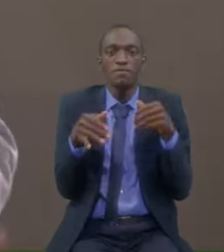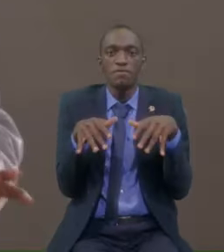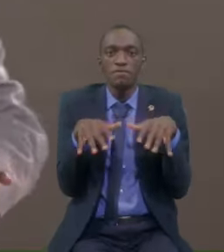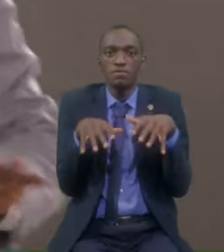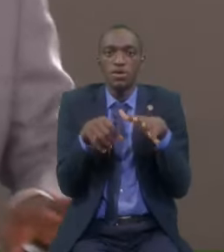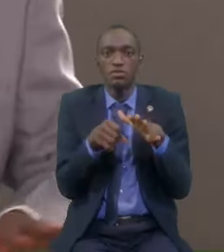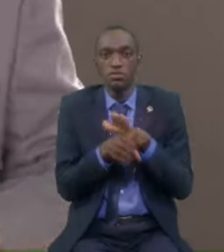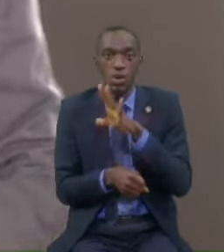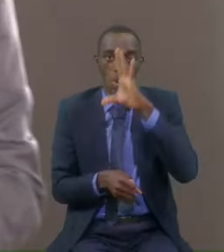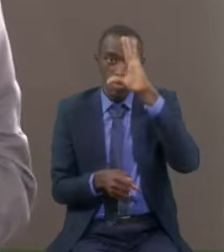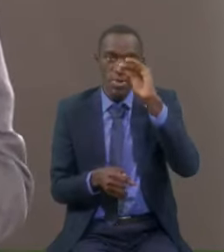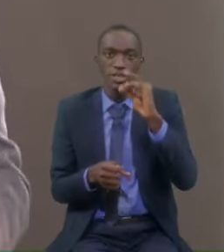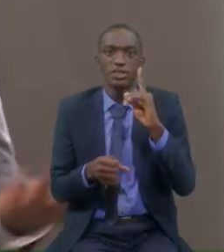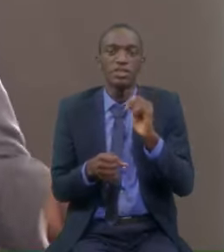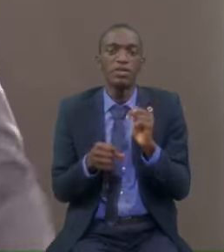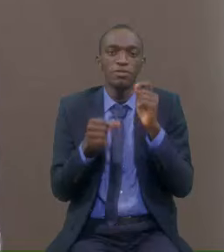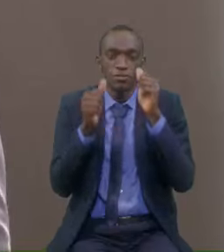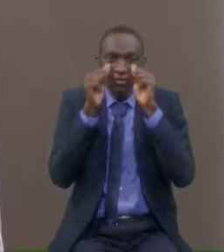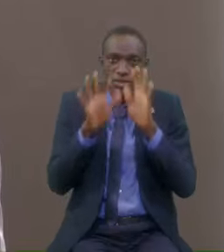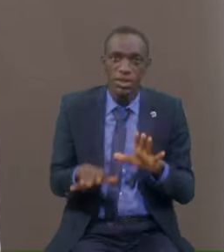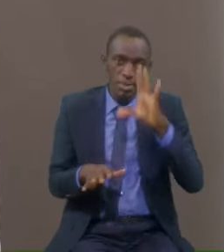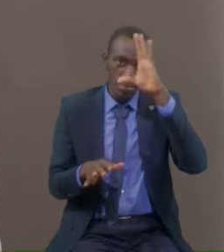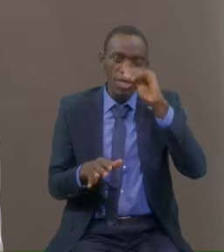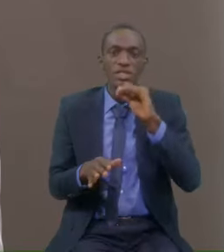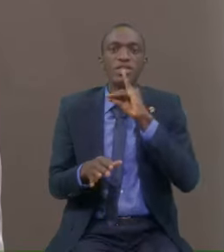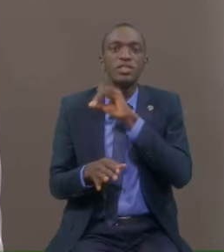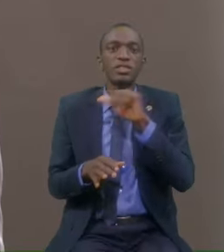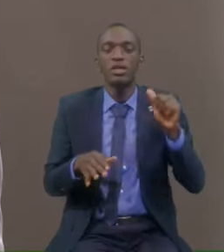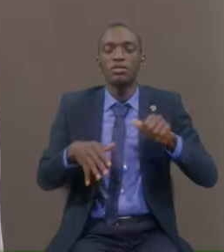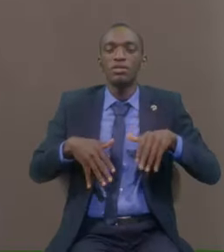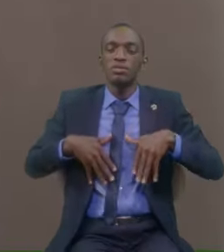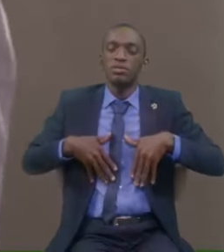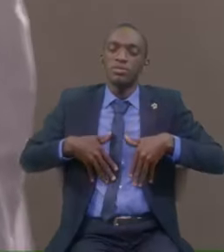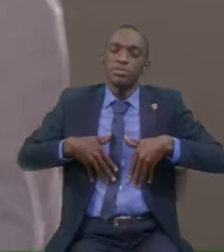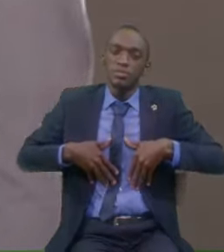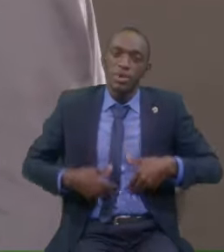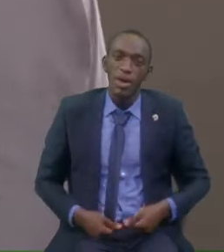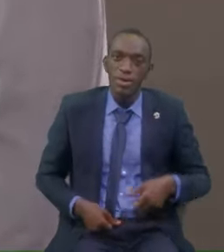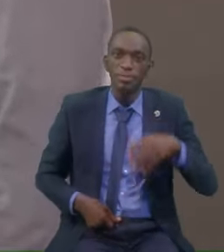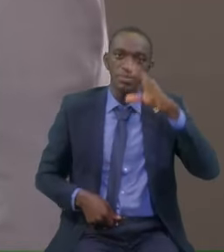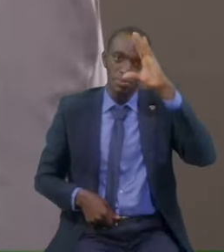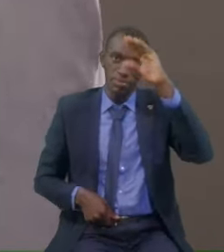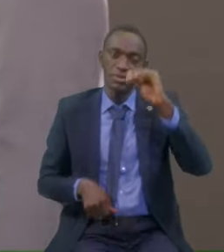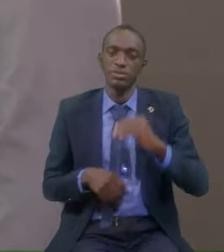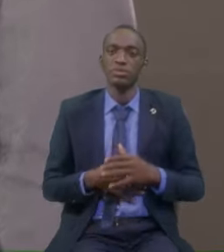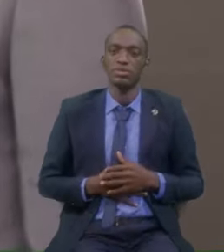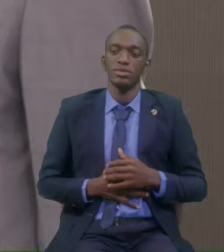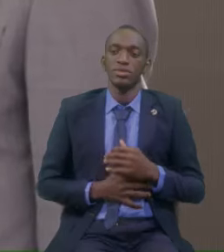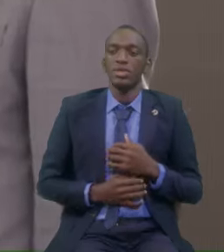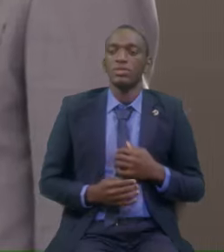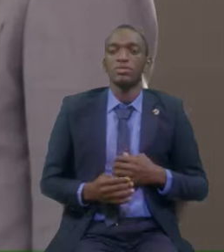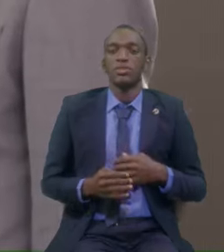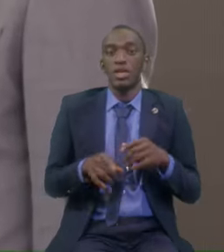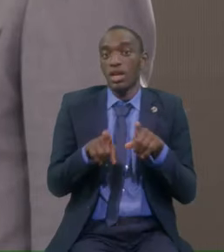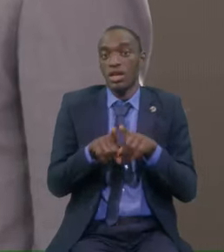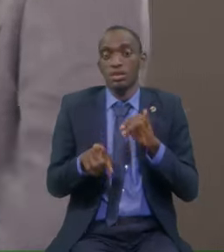a fatigued, tired, worn out man. It's like, can I take another